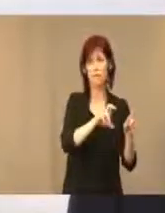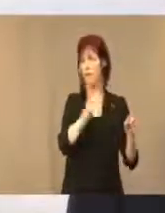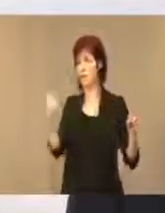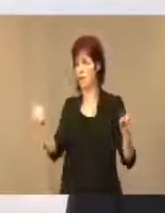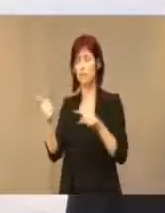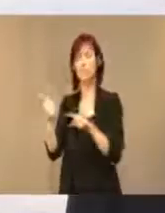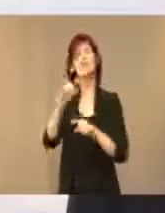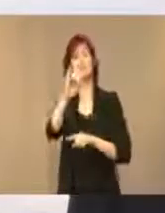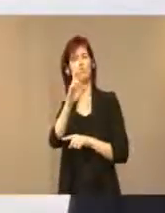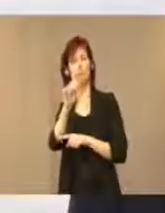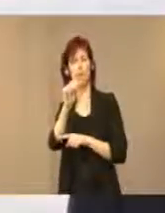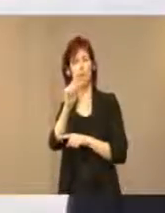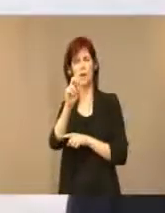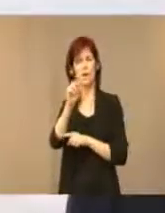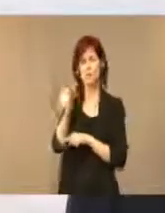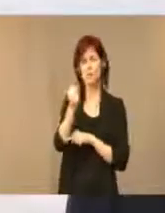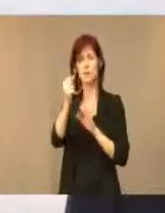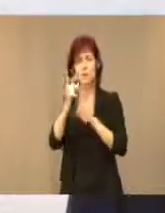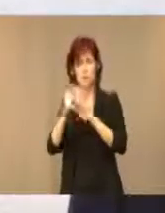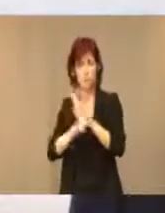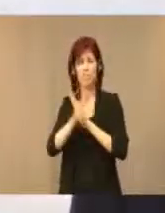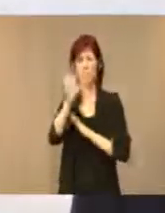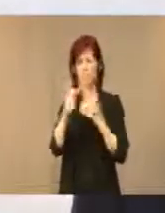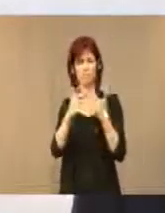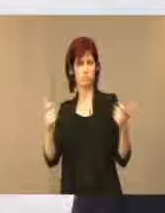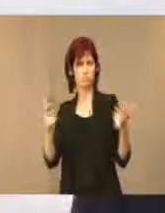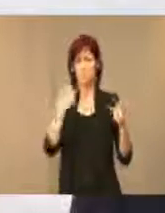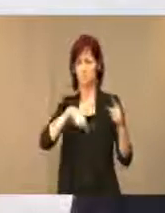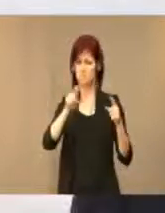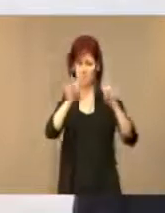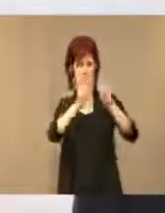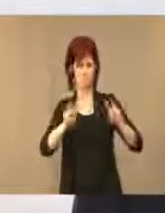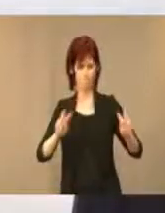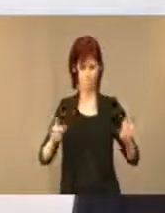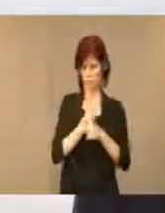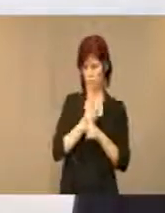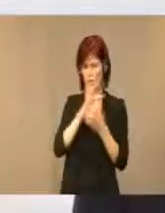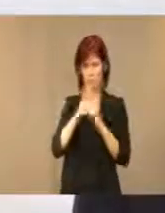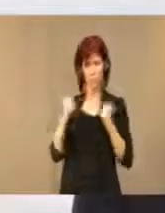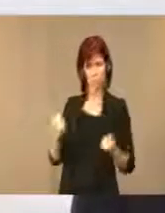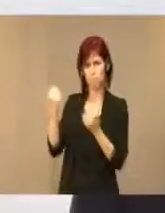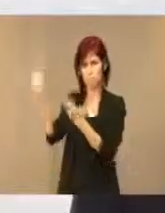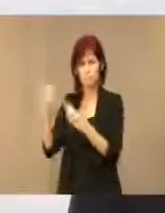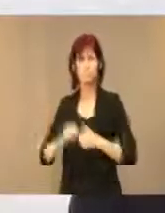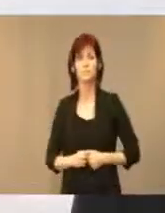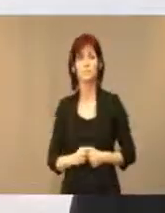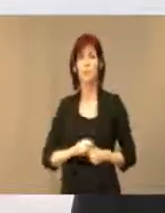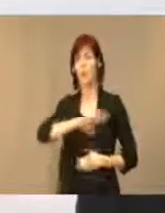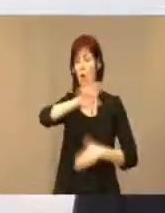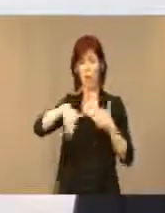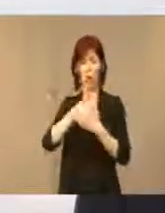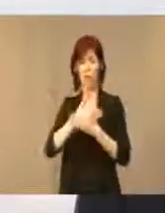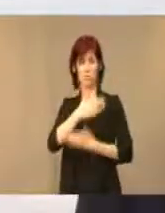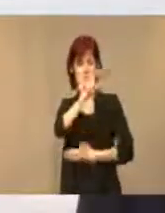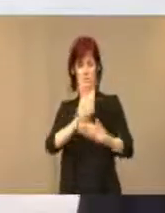eliminate all forms of discrimination. And we must support the inherent and cultural rights of First Nations. First Nations have